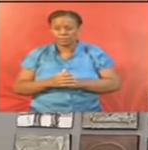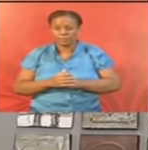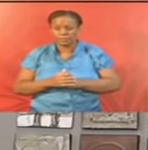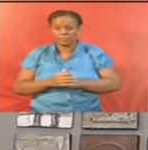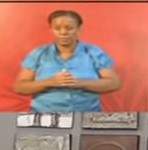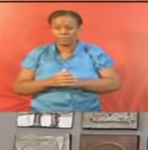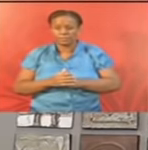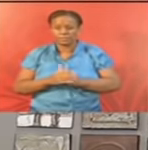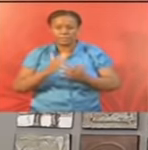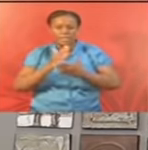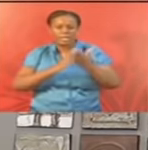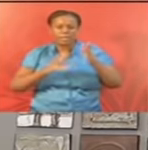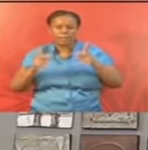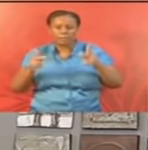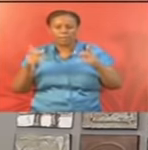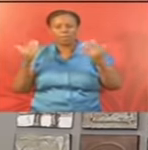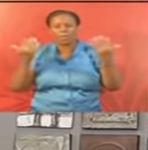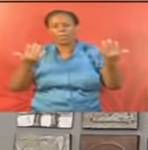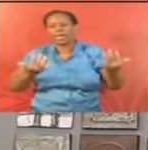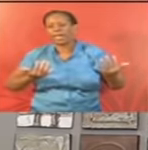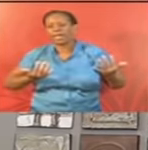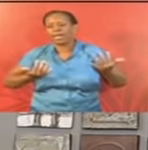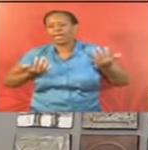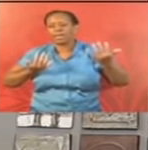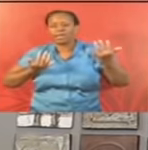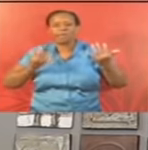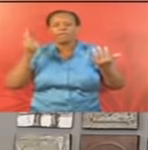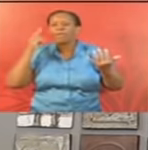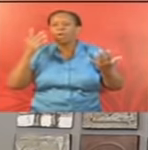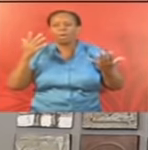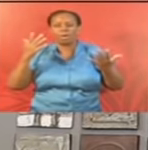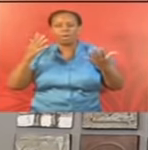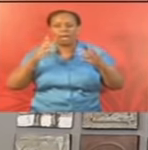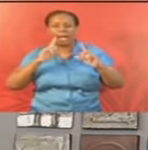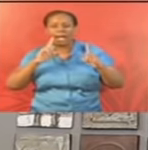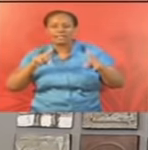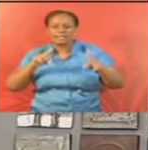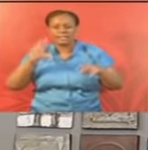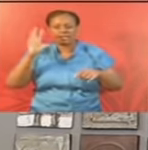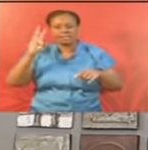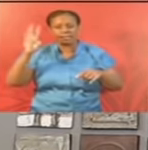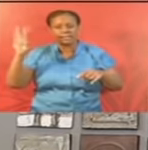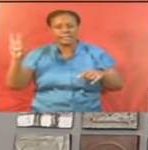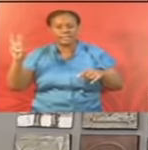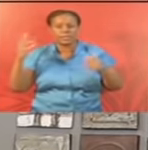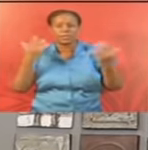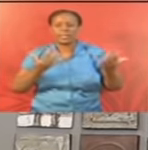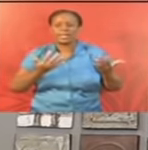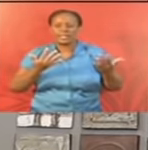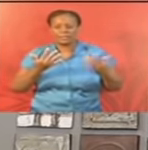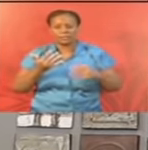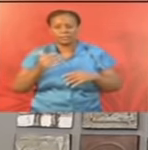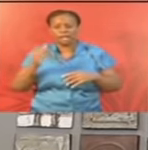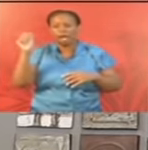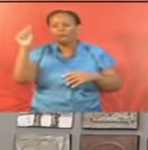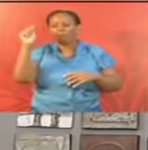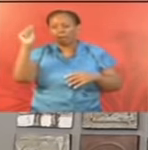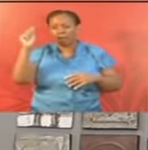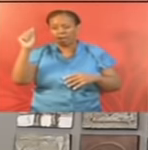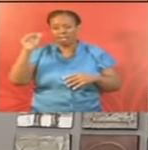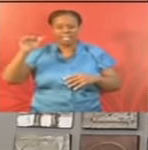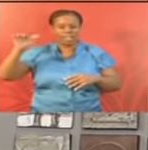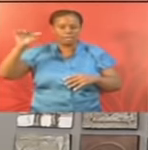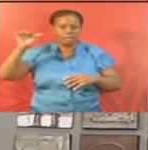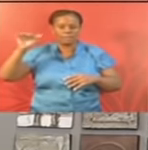result, we have 66 at Arima and 6 at the Augustus Long facility. And in the step-down facilities, we